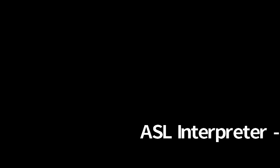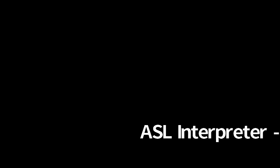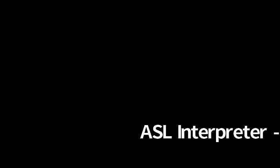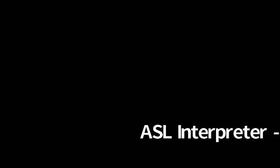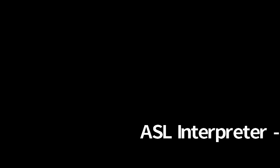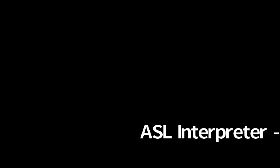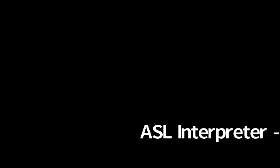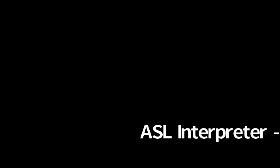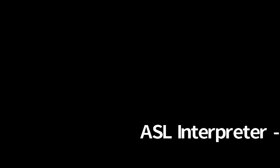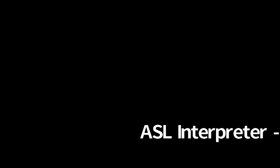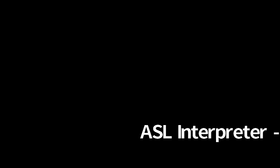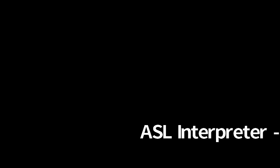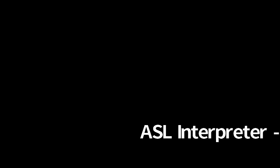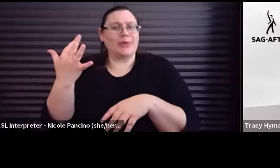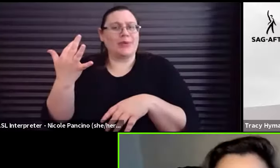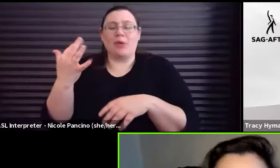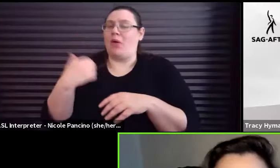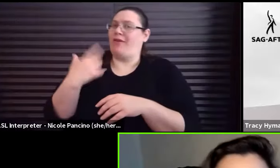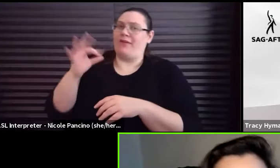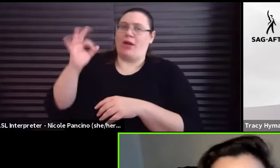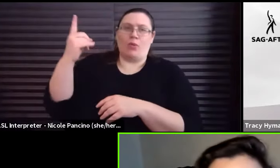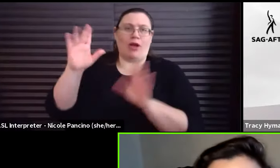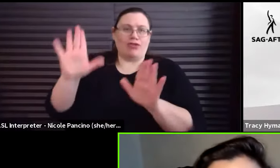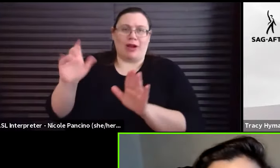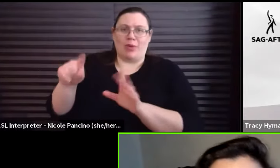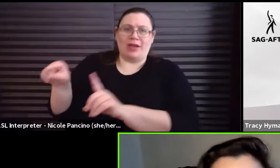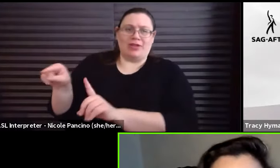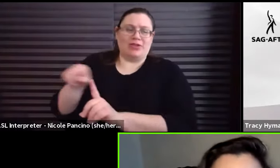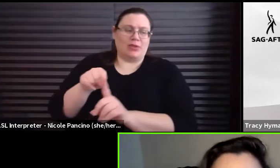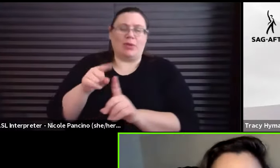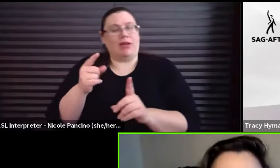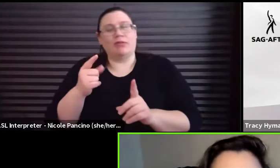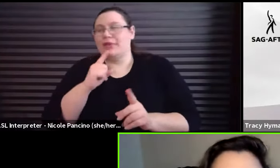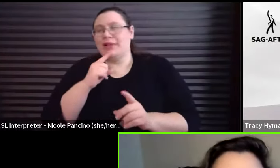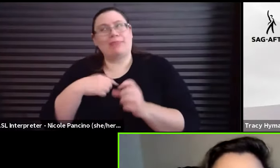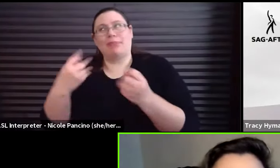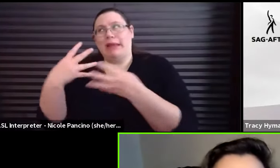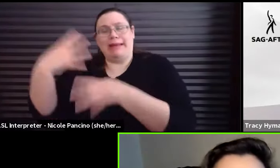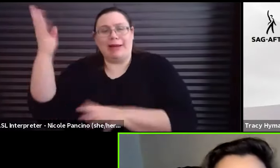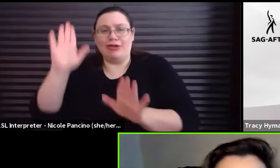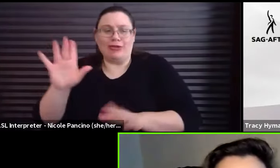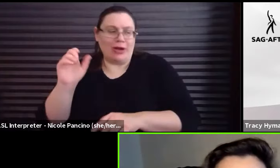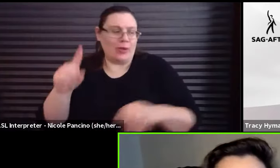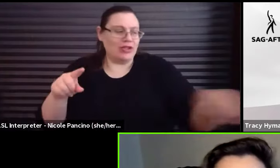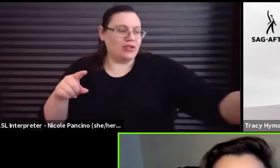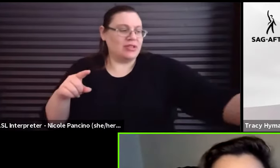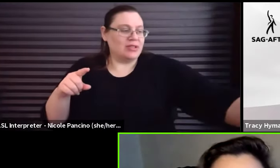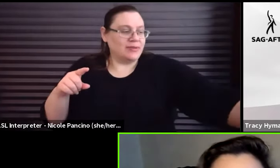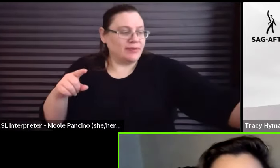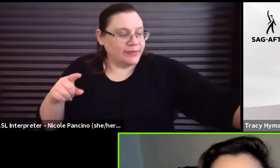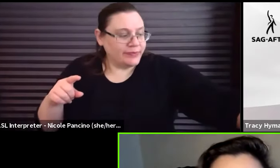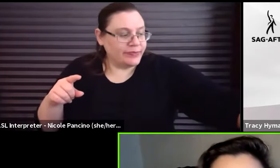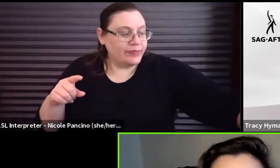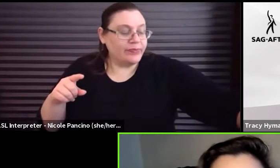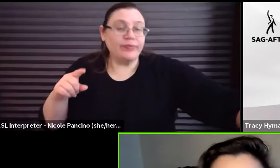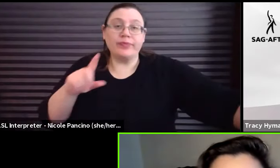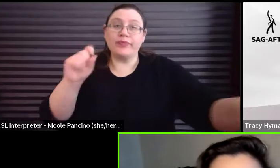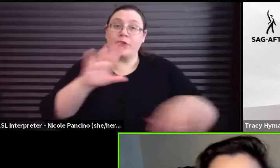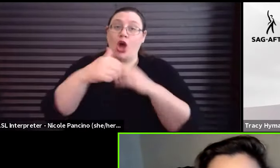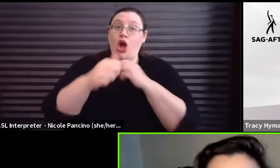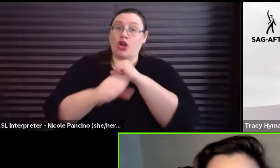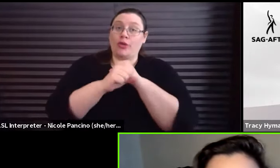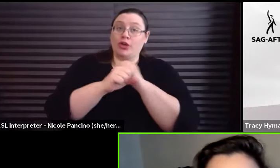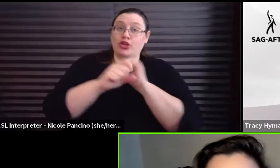here's a great question. Well, we actually have so many great questions. Do all commercial shoots follow